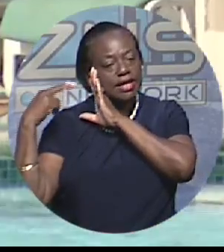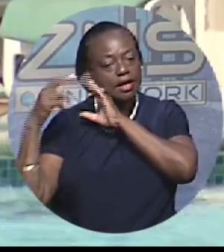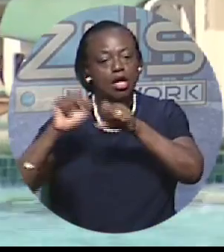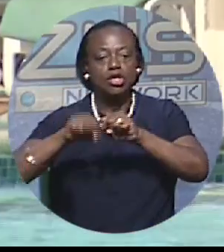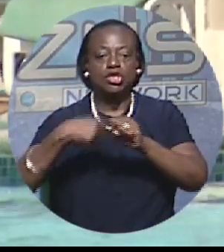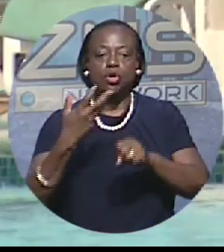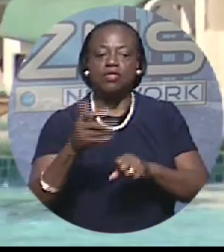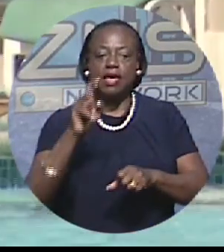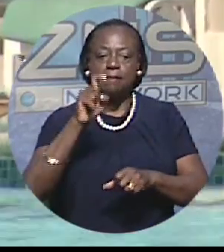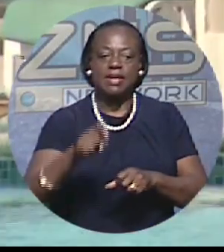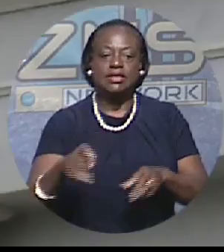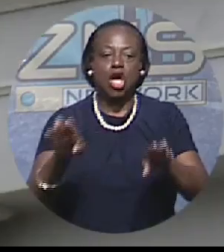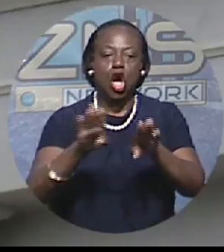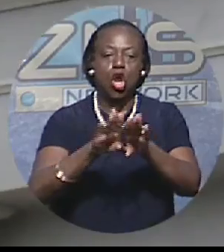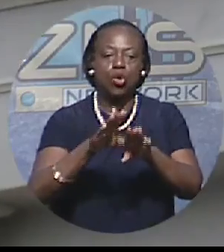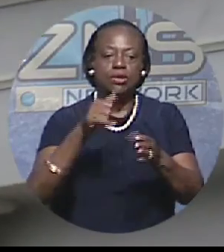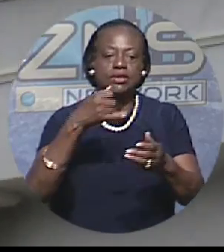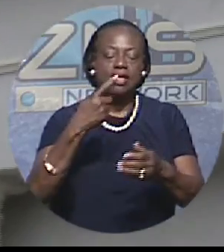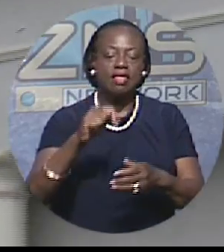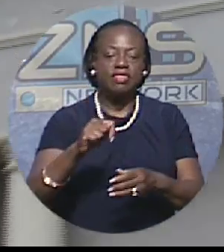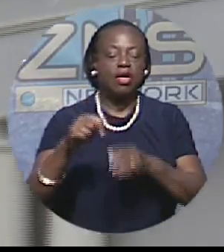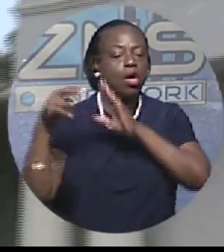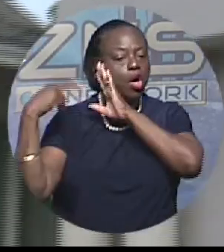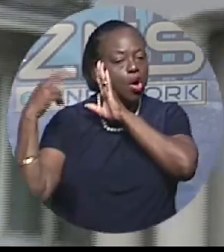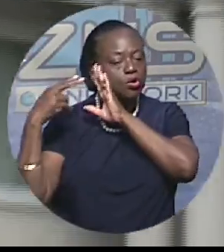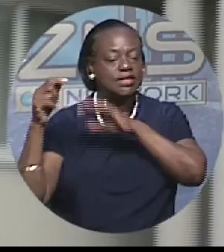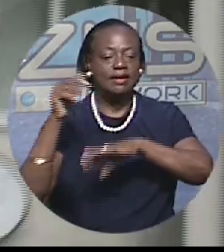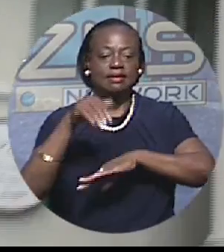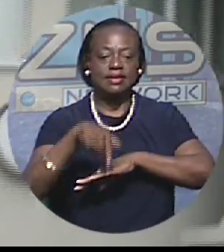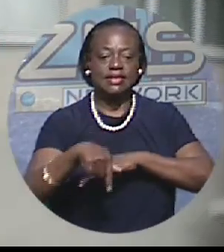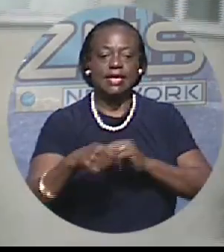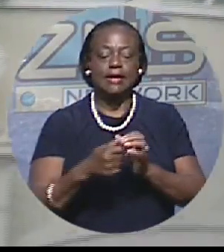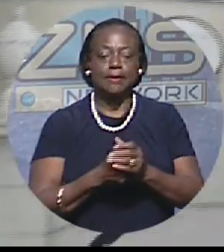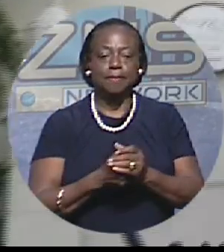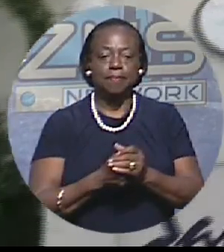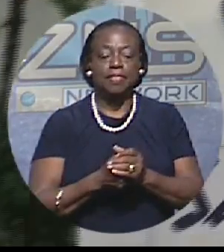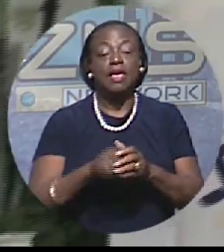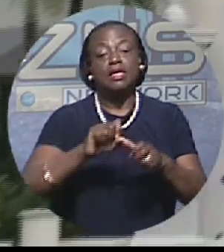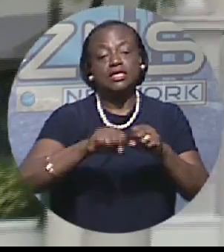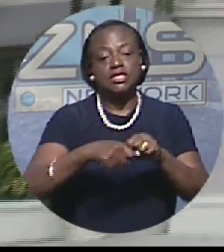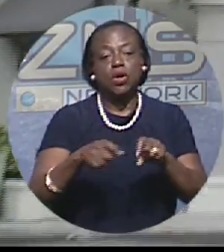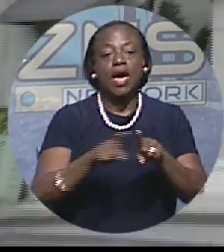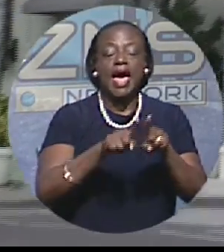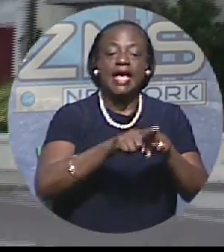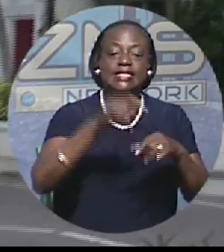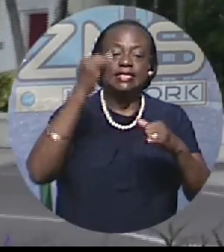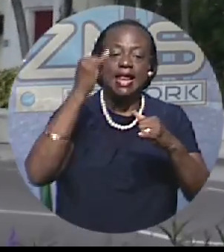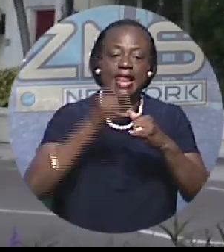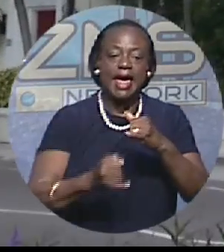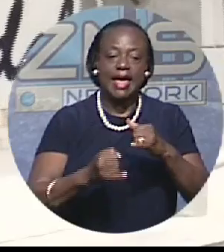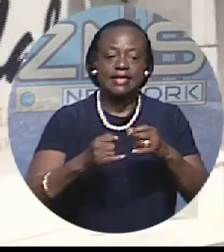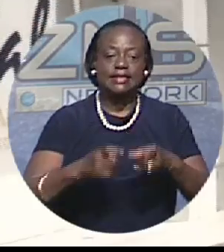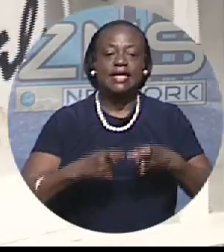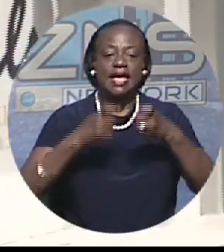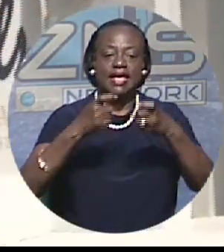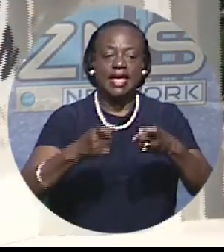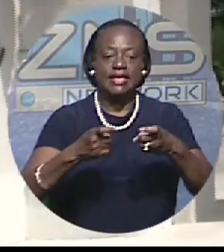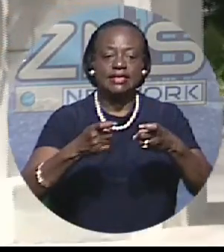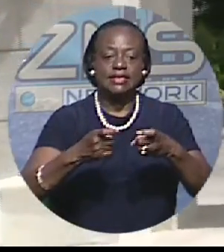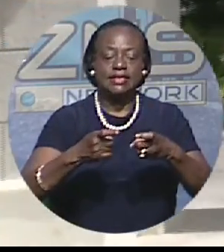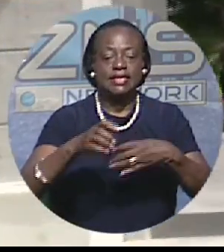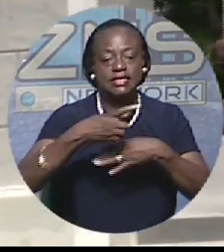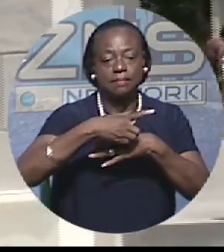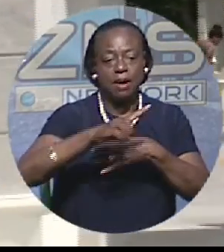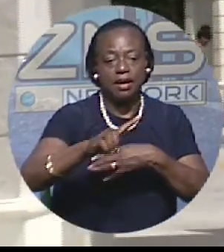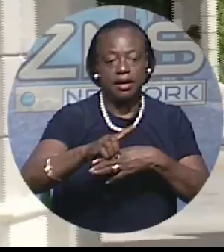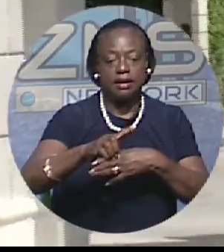that they wanted to accomplish the work in the shortest period of time, so as the last guests departed, the heavy equipment moved in.